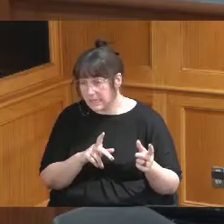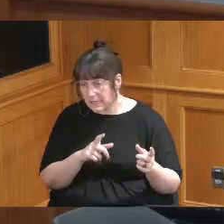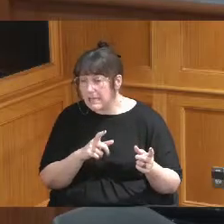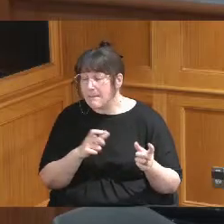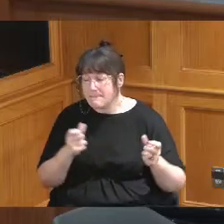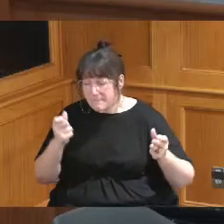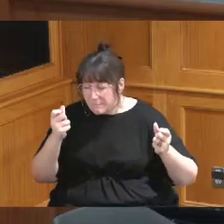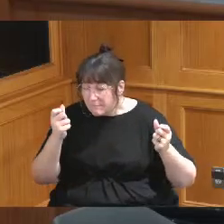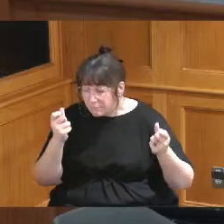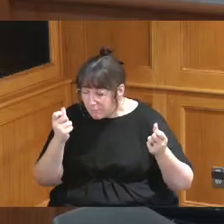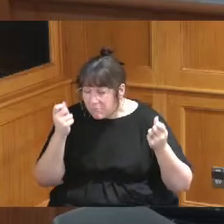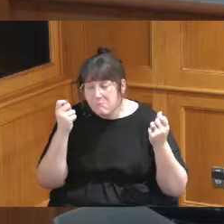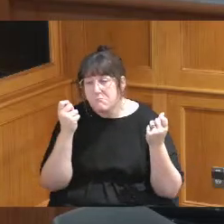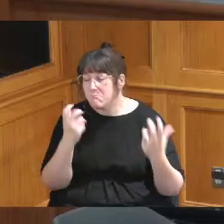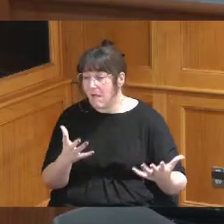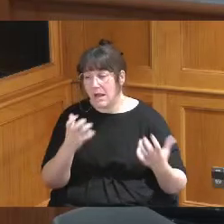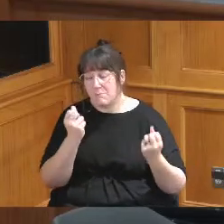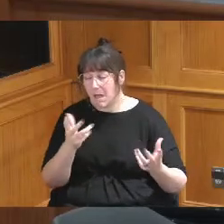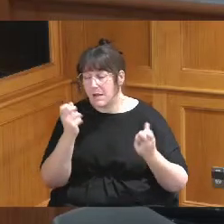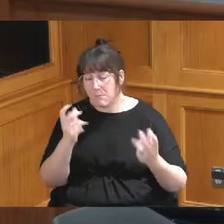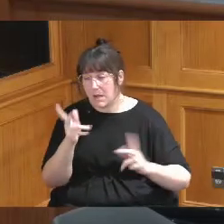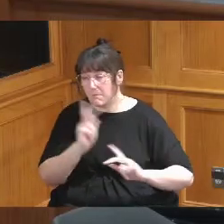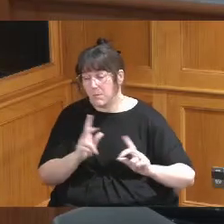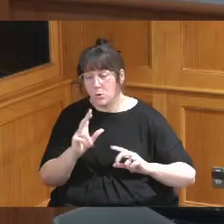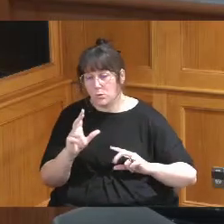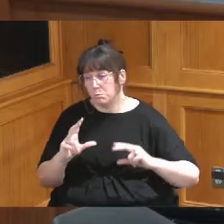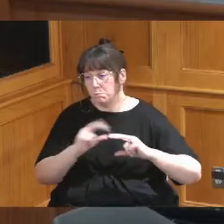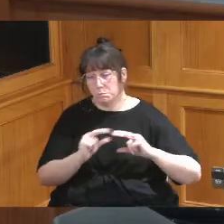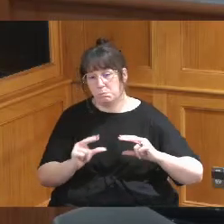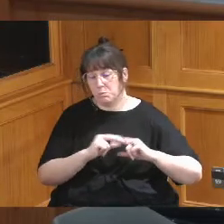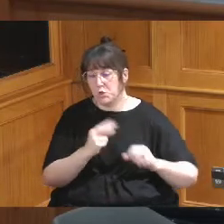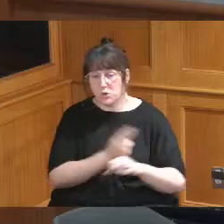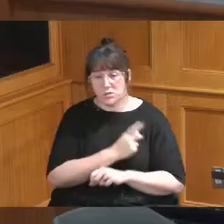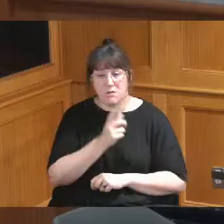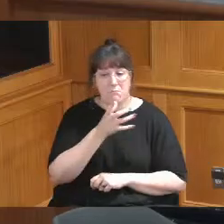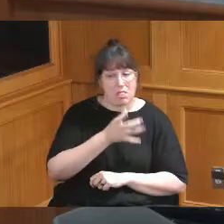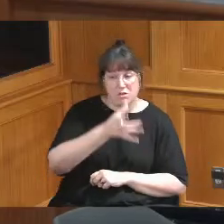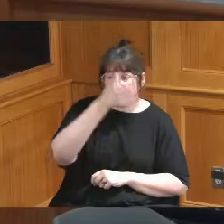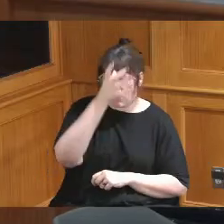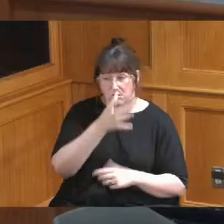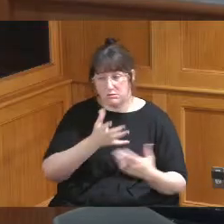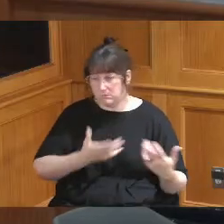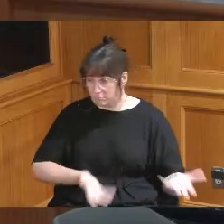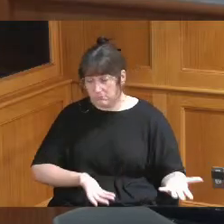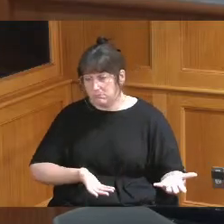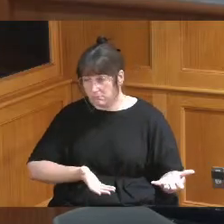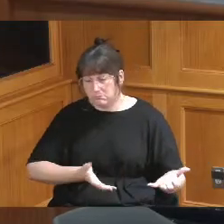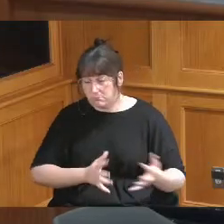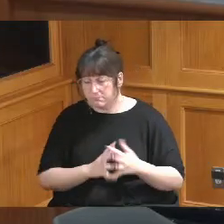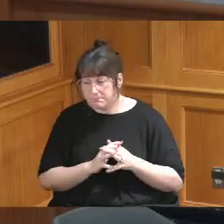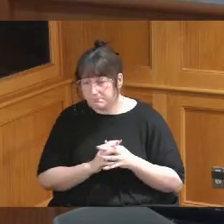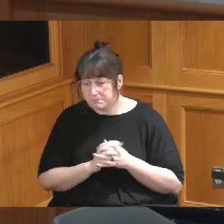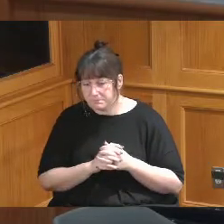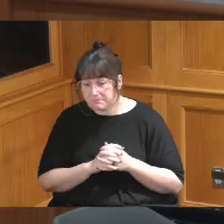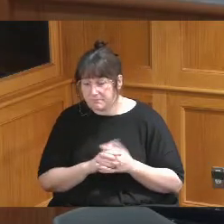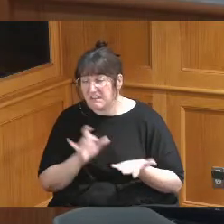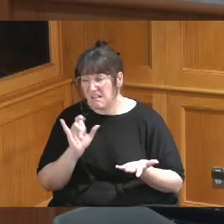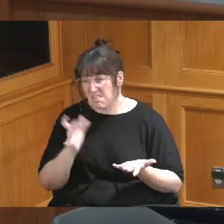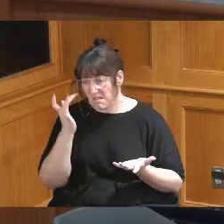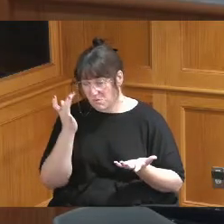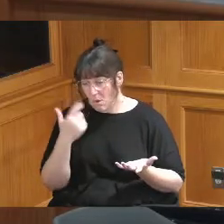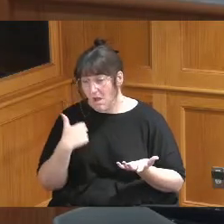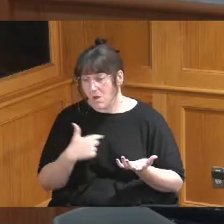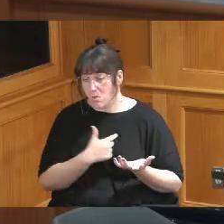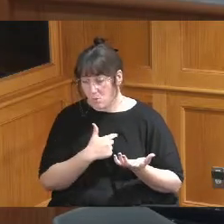policy that we have under the board, both for mothers and fathers. And so that is why we had the